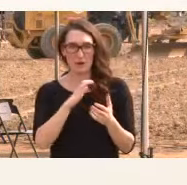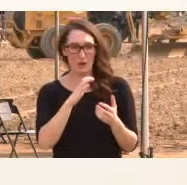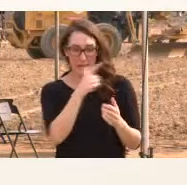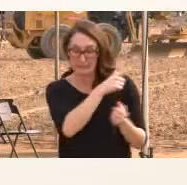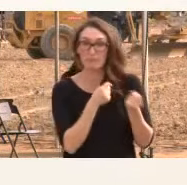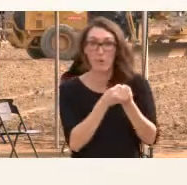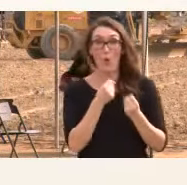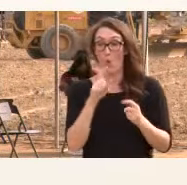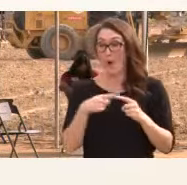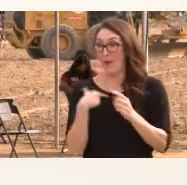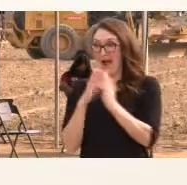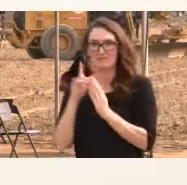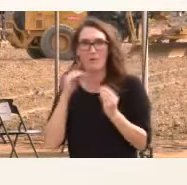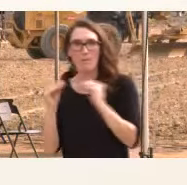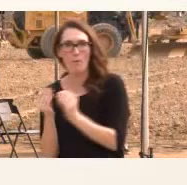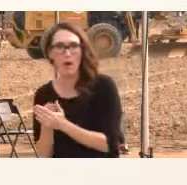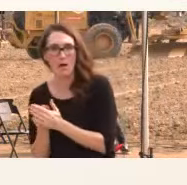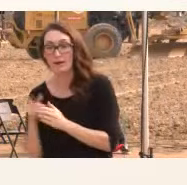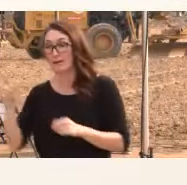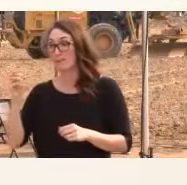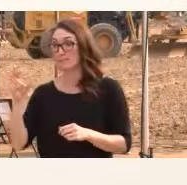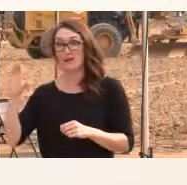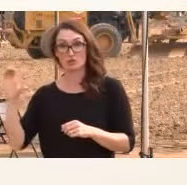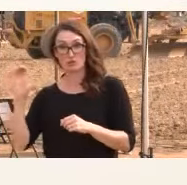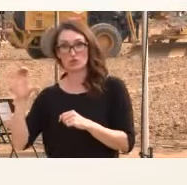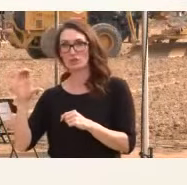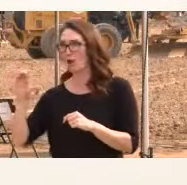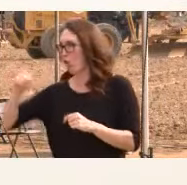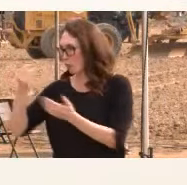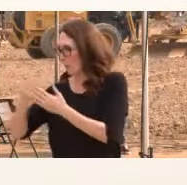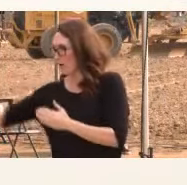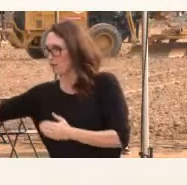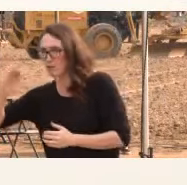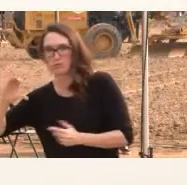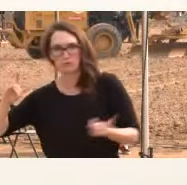improvements. Measure C, who also came in with their own funds.